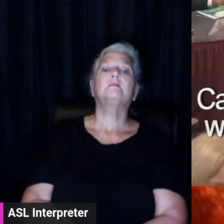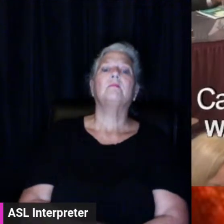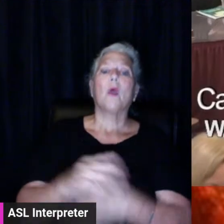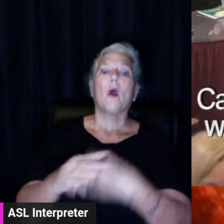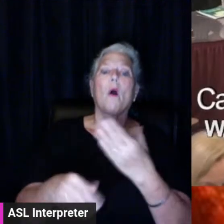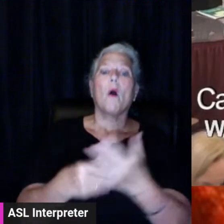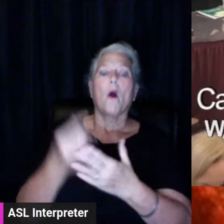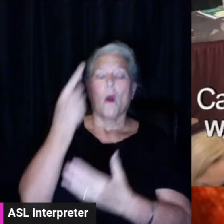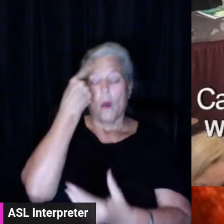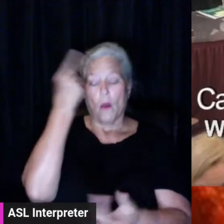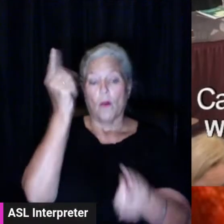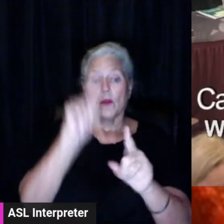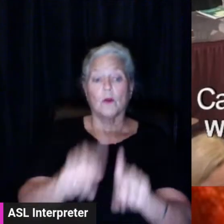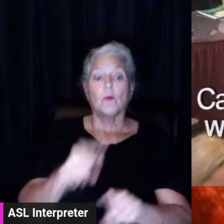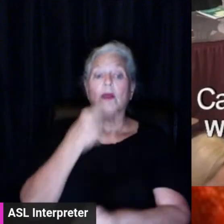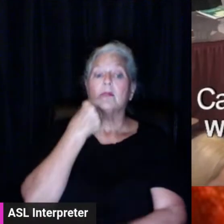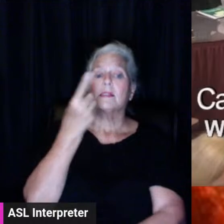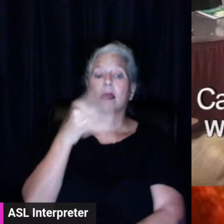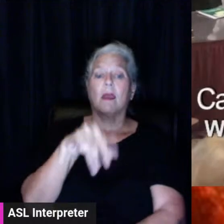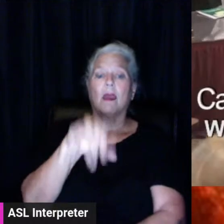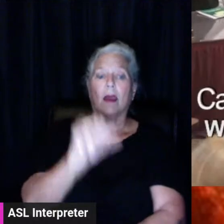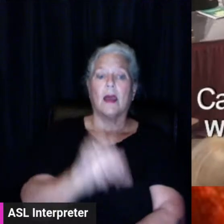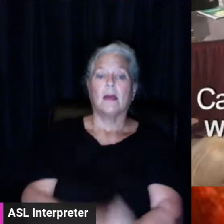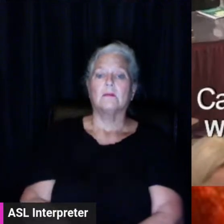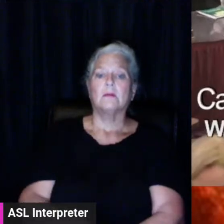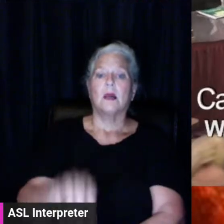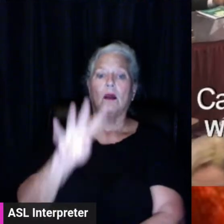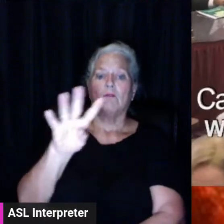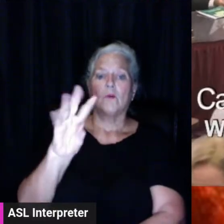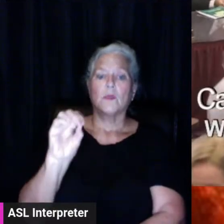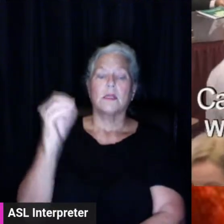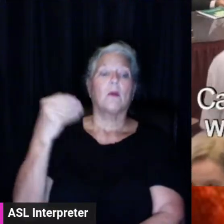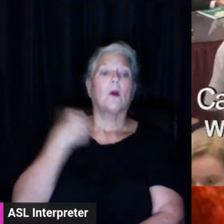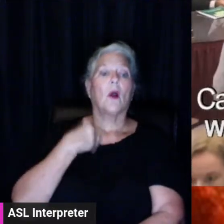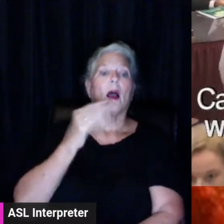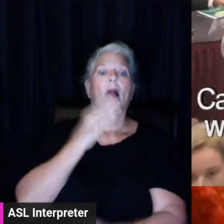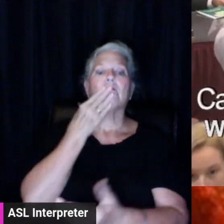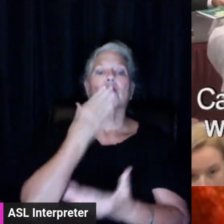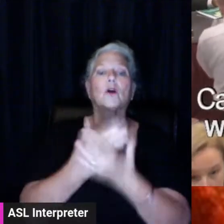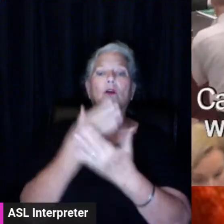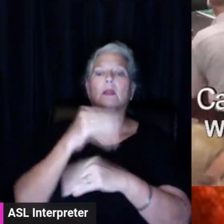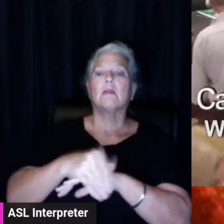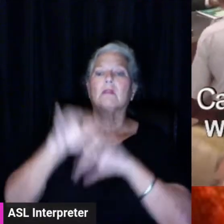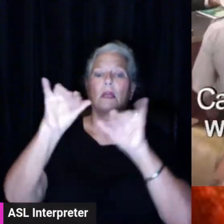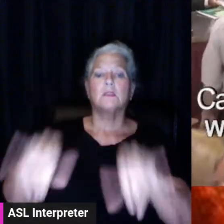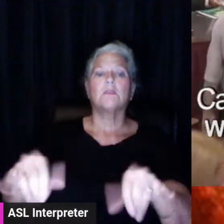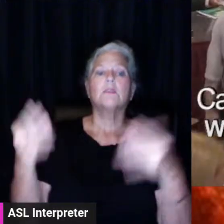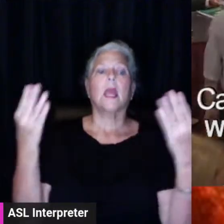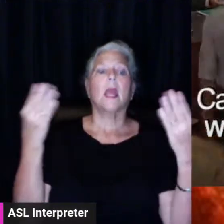favor, please say aye. Aye. Aye. 4-0. Have a good evening, everybody. Stay cool.